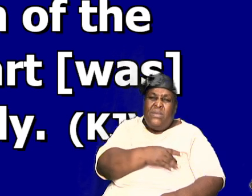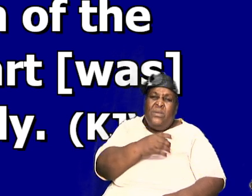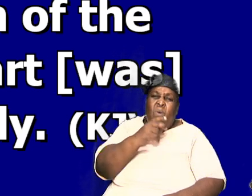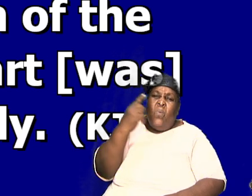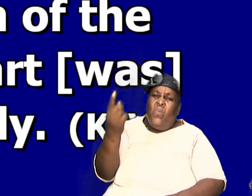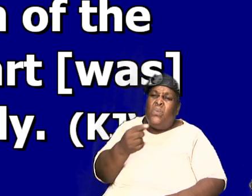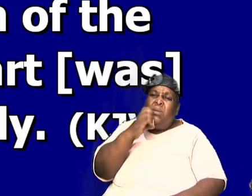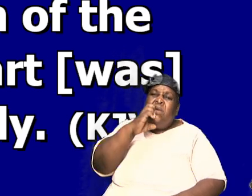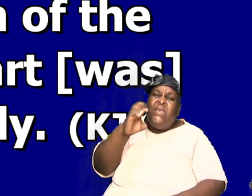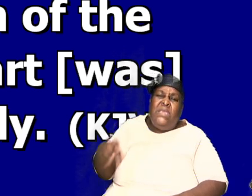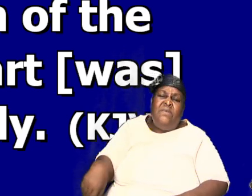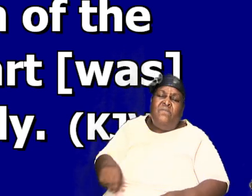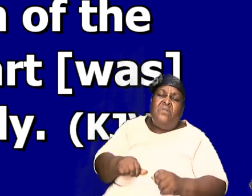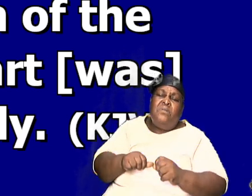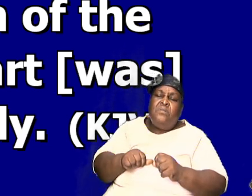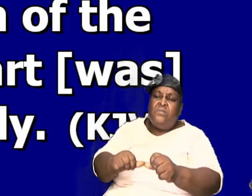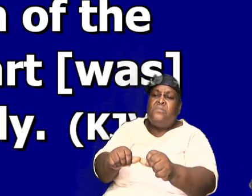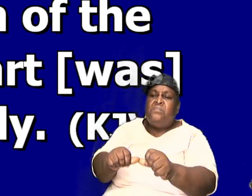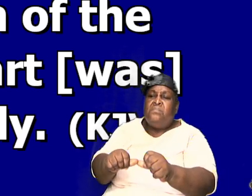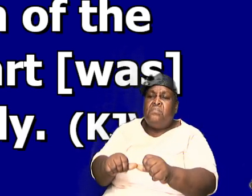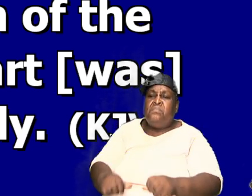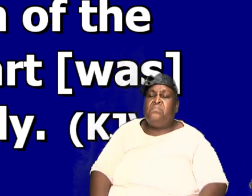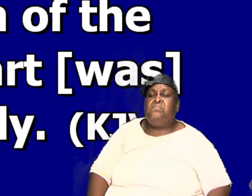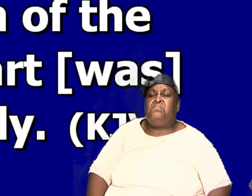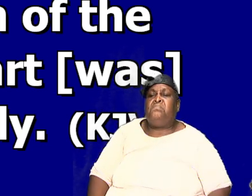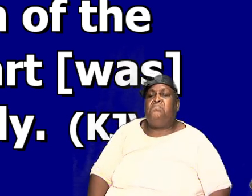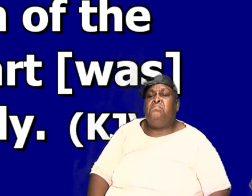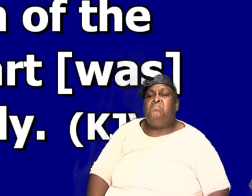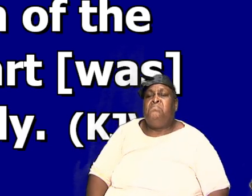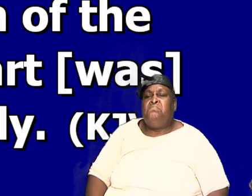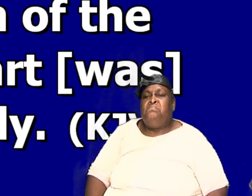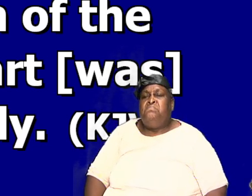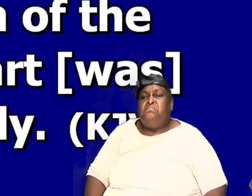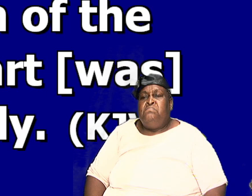was only evil continually.